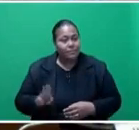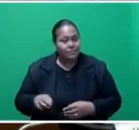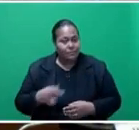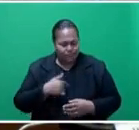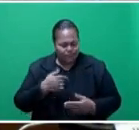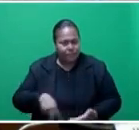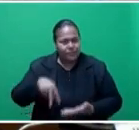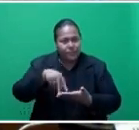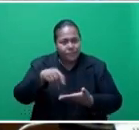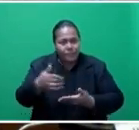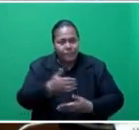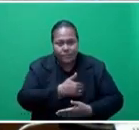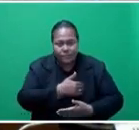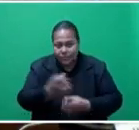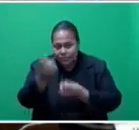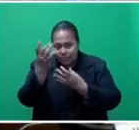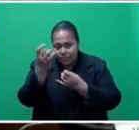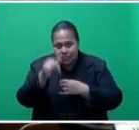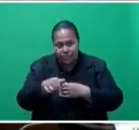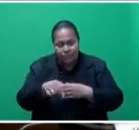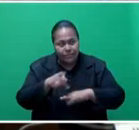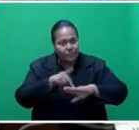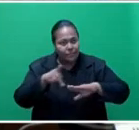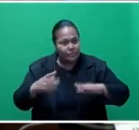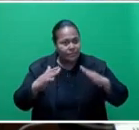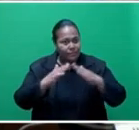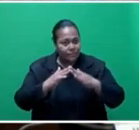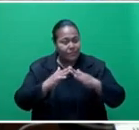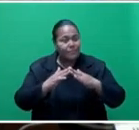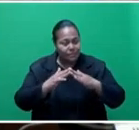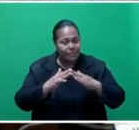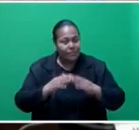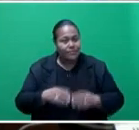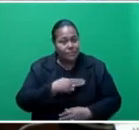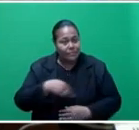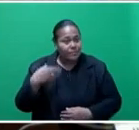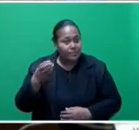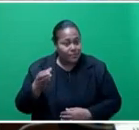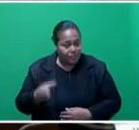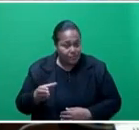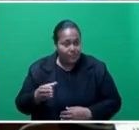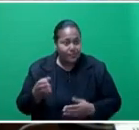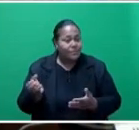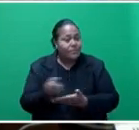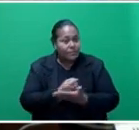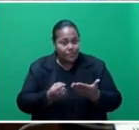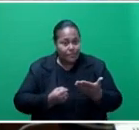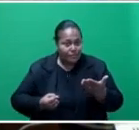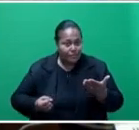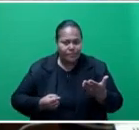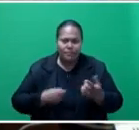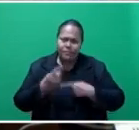morning to inform this August House, through my ministerial statement, the Ministry of Agriculture's response to the